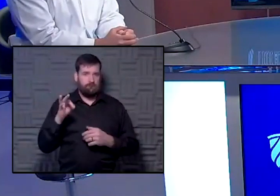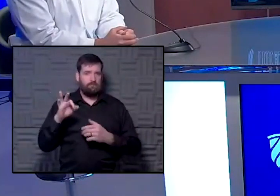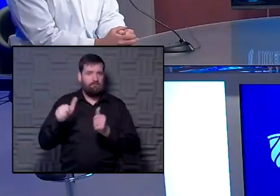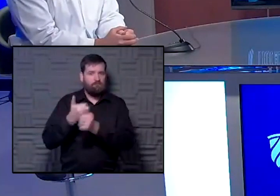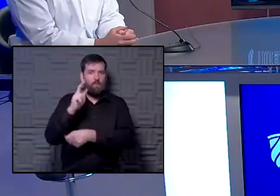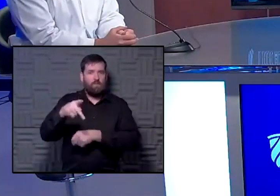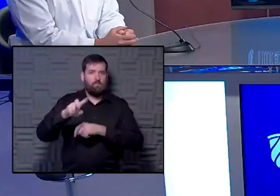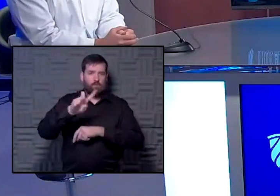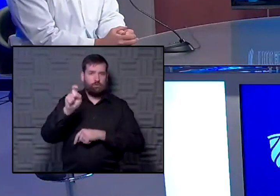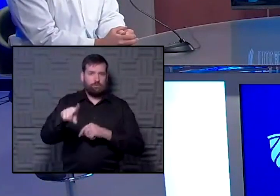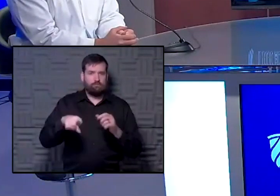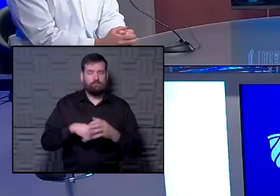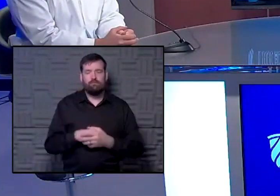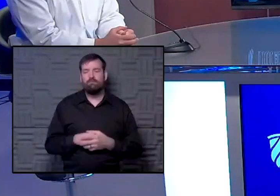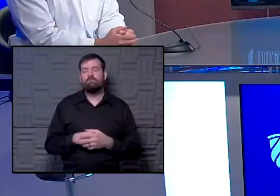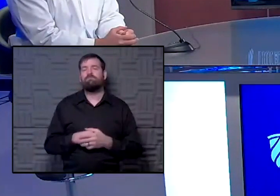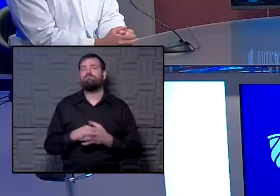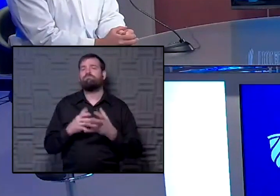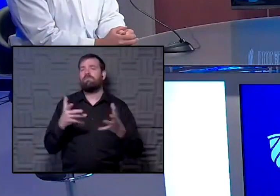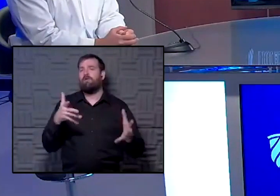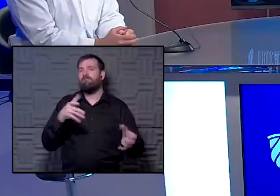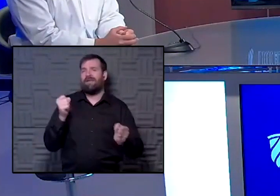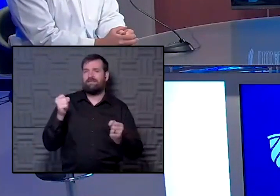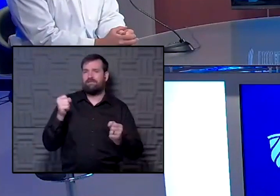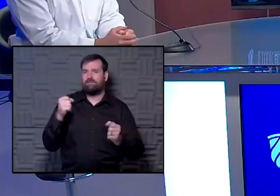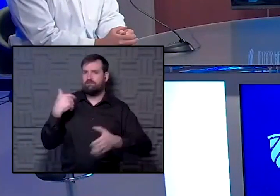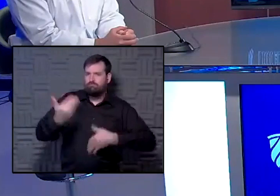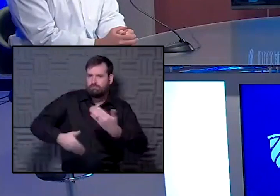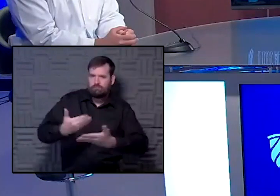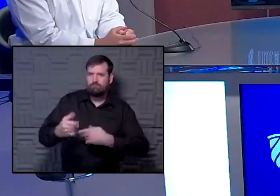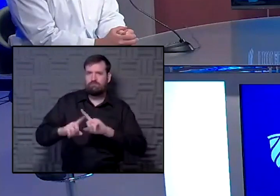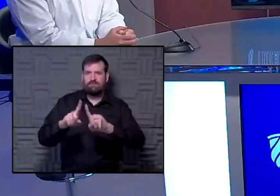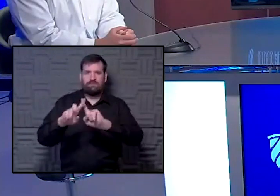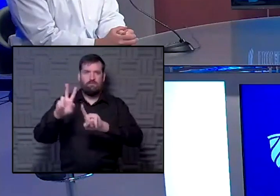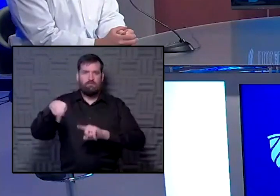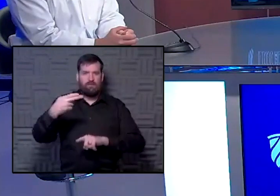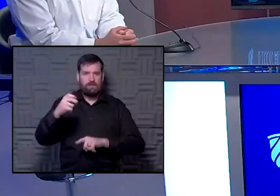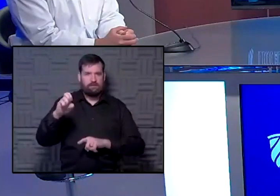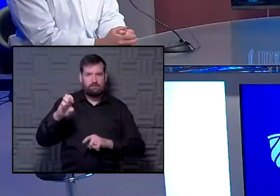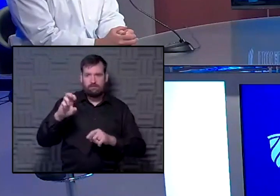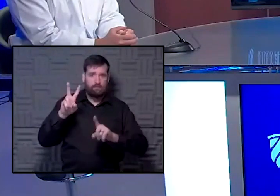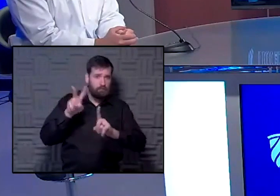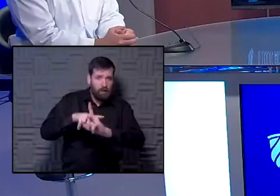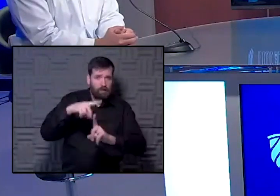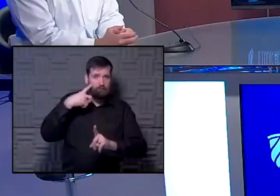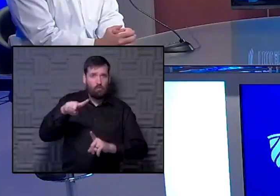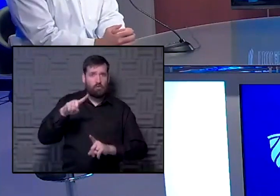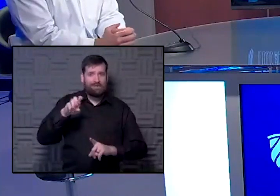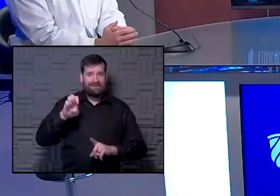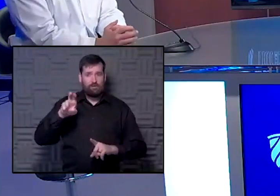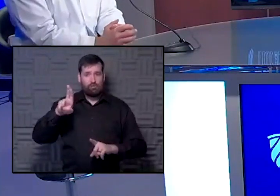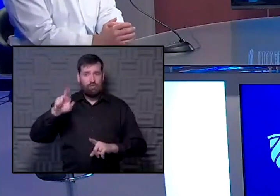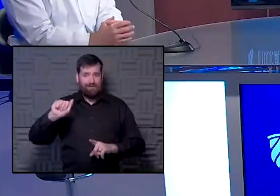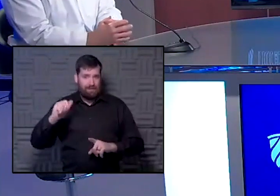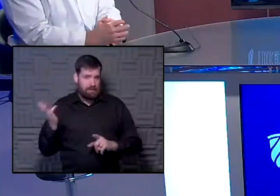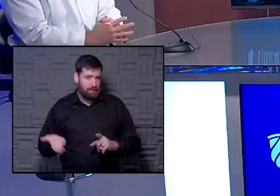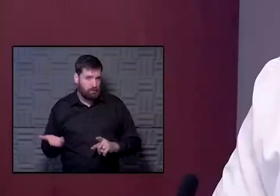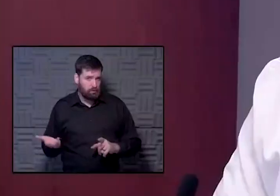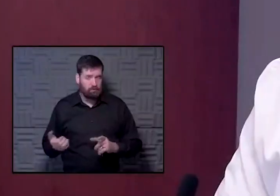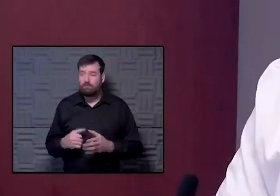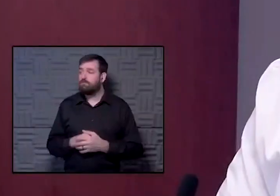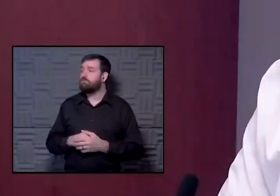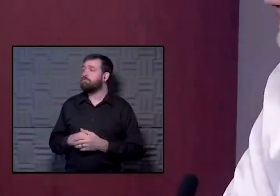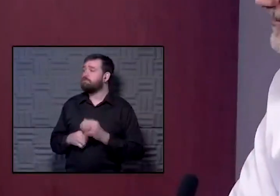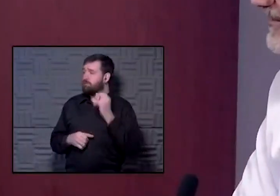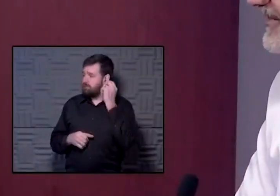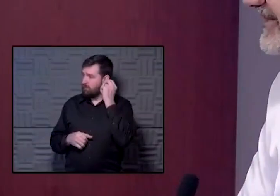and it is, so how quickly do we move to the phases? How quickly do you apply for an EUA here in the United States? So active